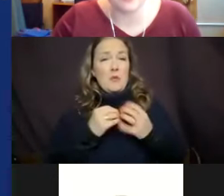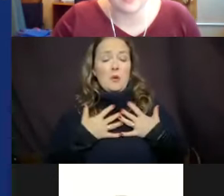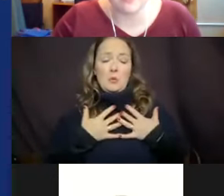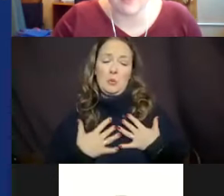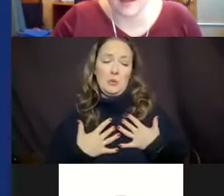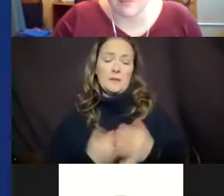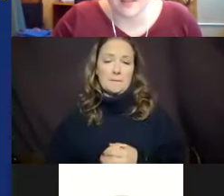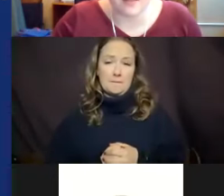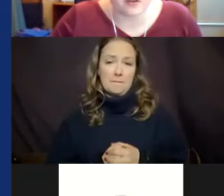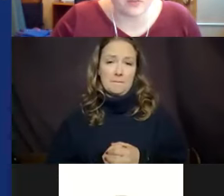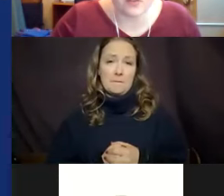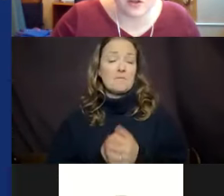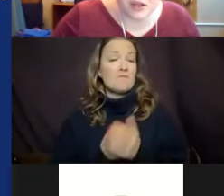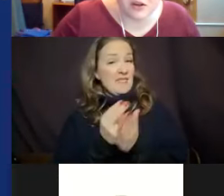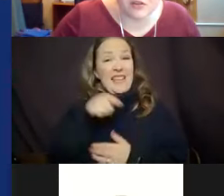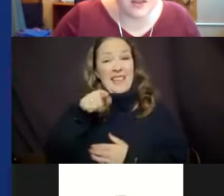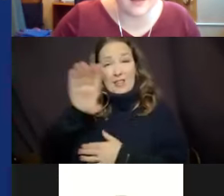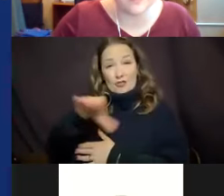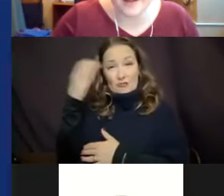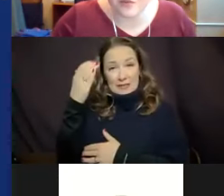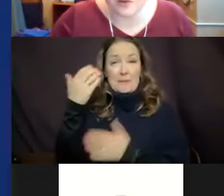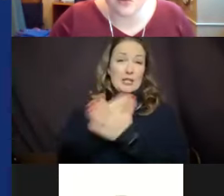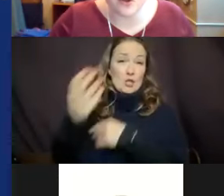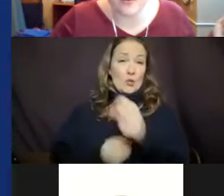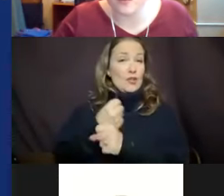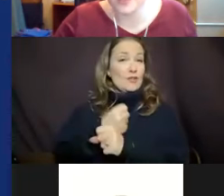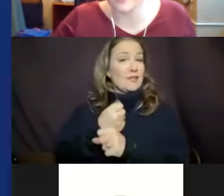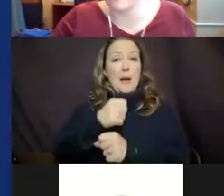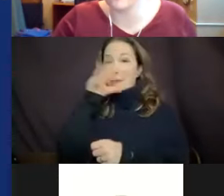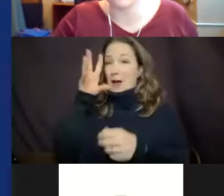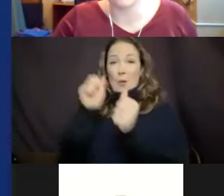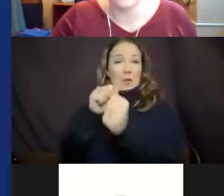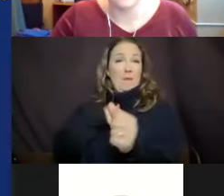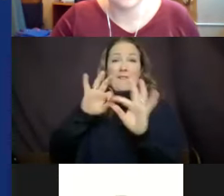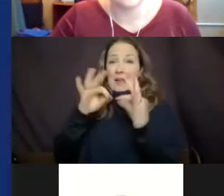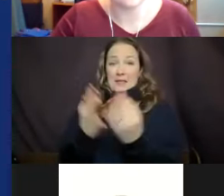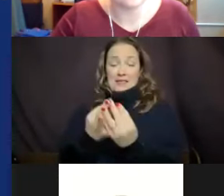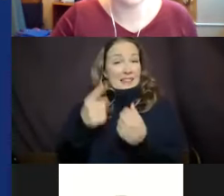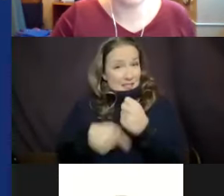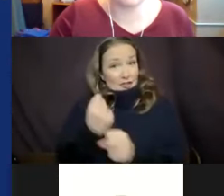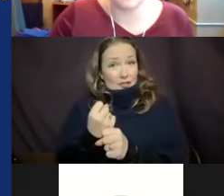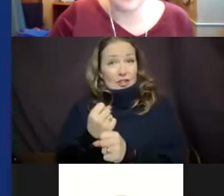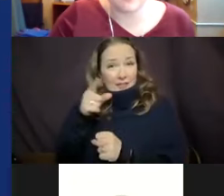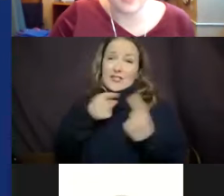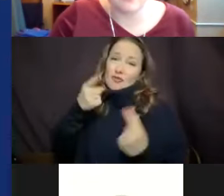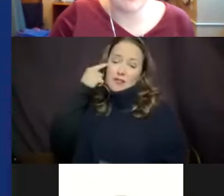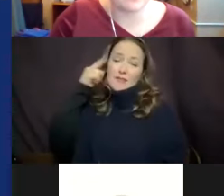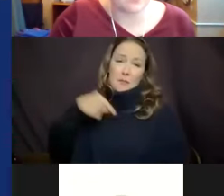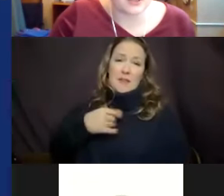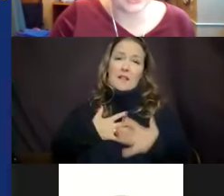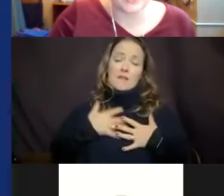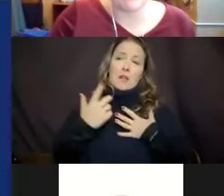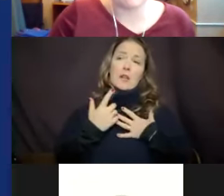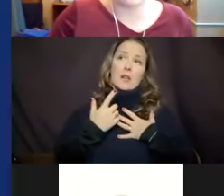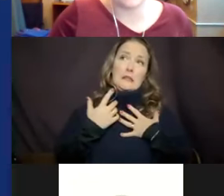Personally, I'll be away from my family this Christmas and New Year's, and that is a real struggle for me. So that's kind of where I'm coming from with